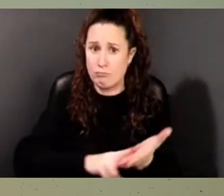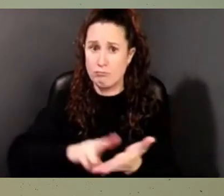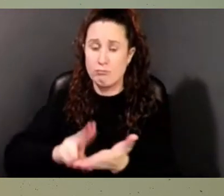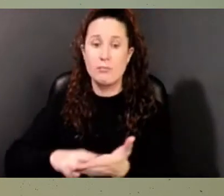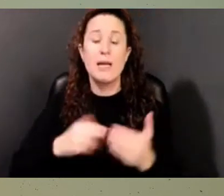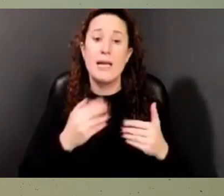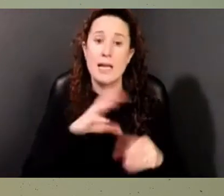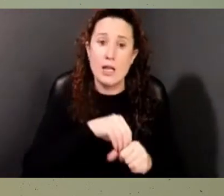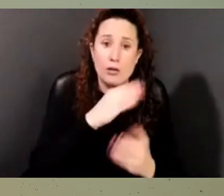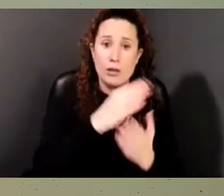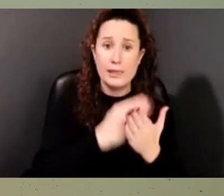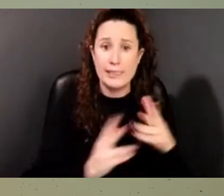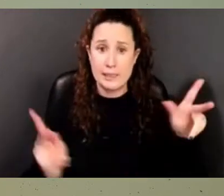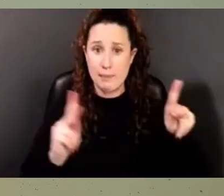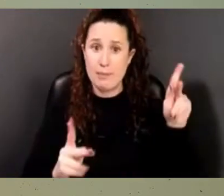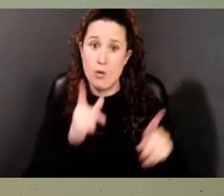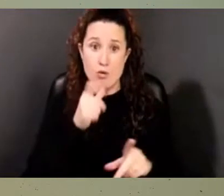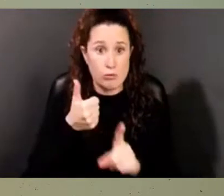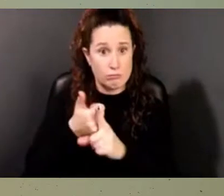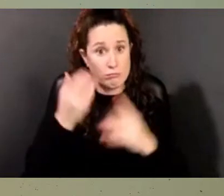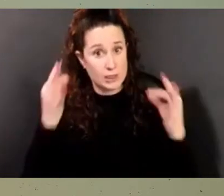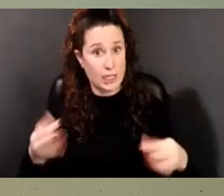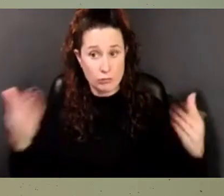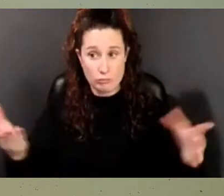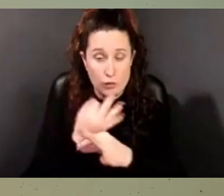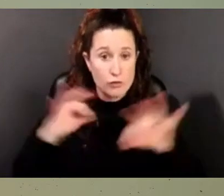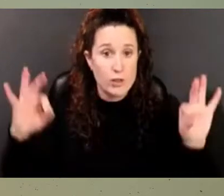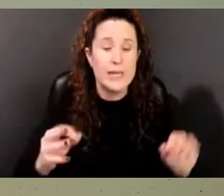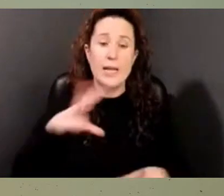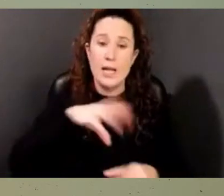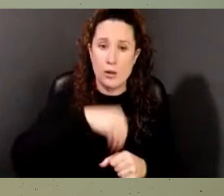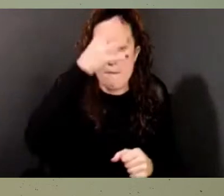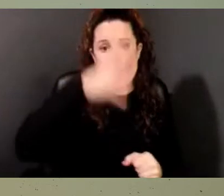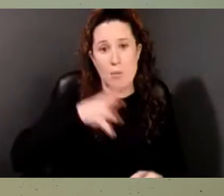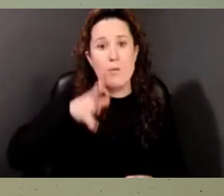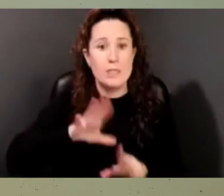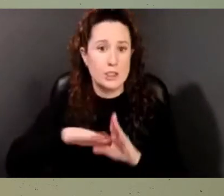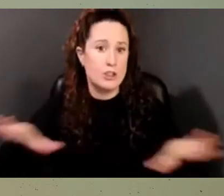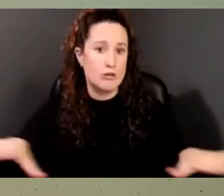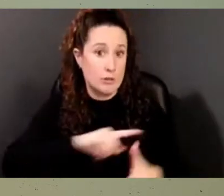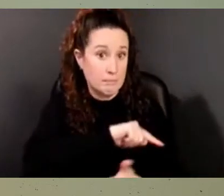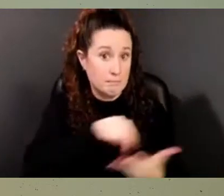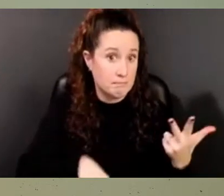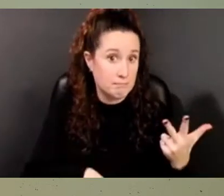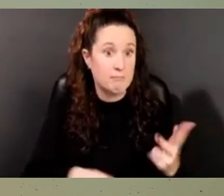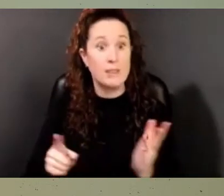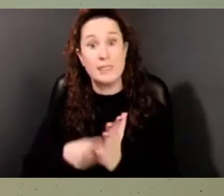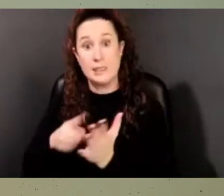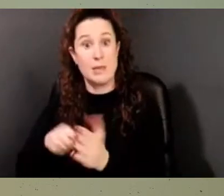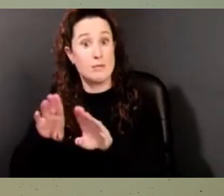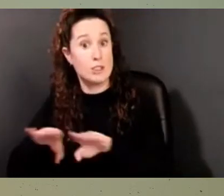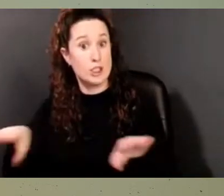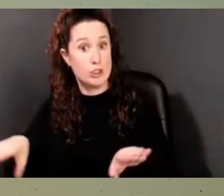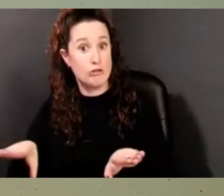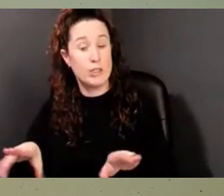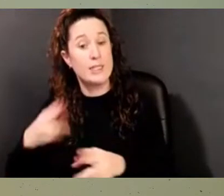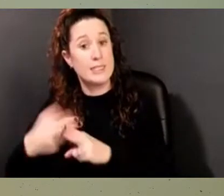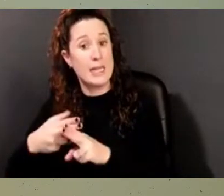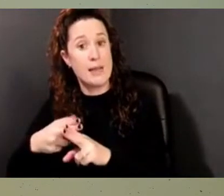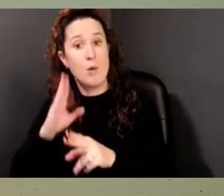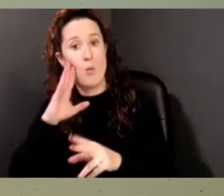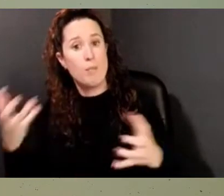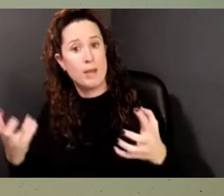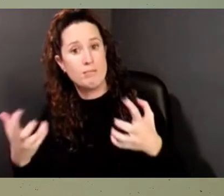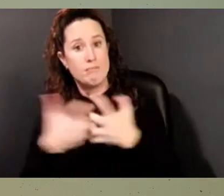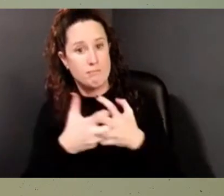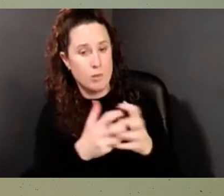included men, women, and children. In 2 of them, the names of the children were connected with at least one parent. And